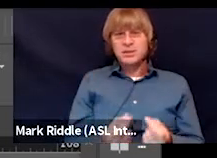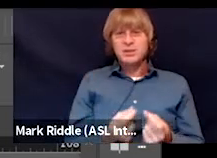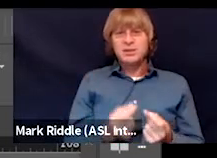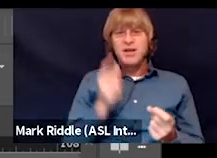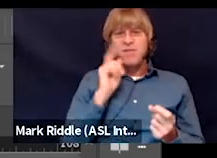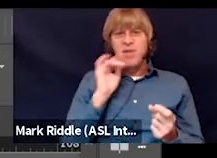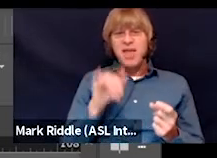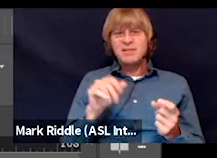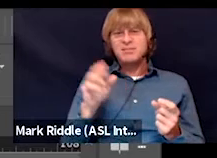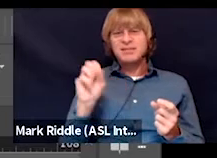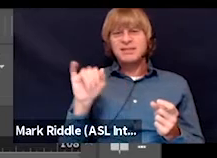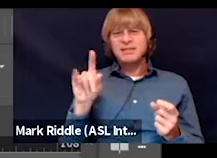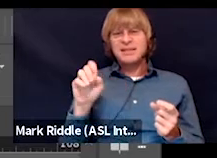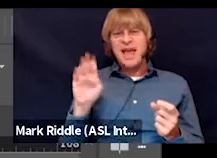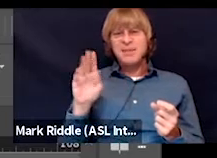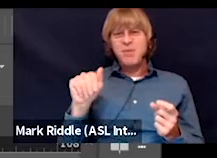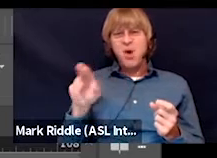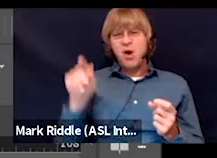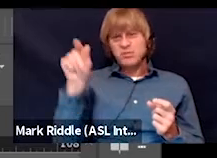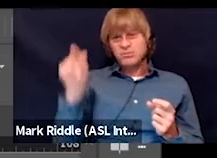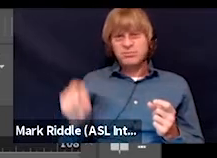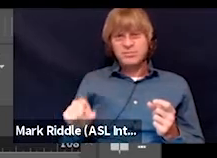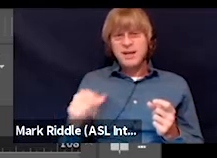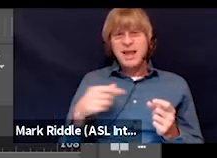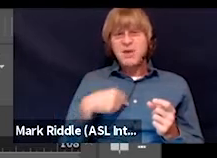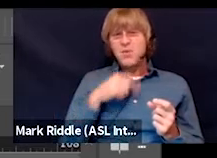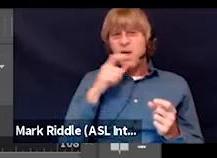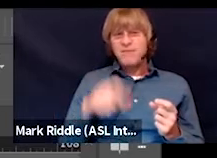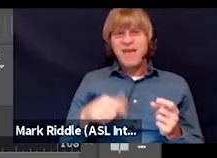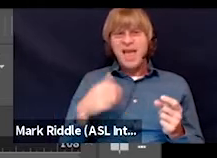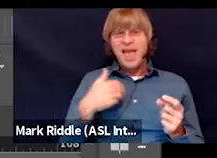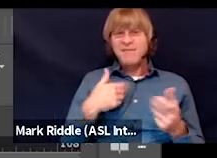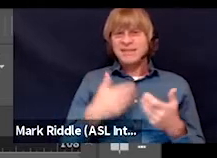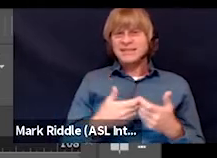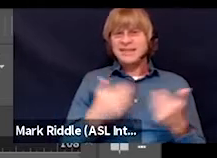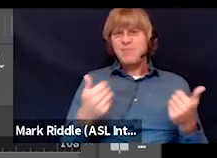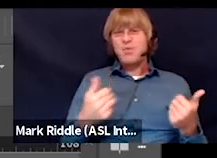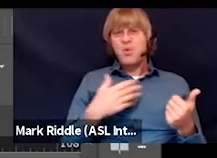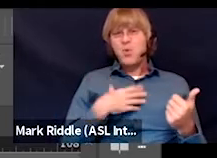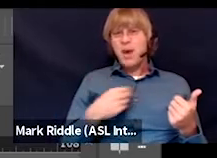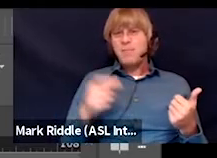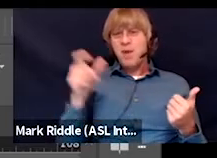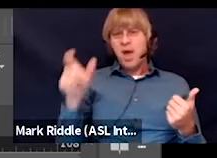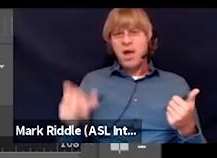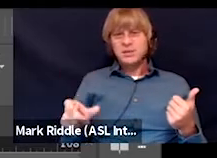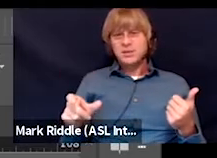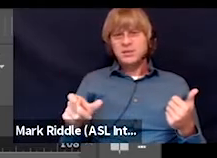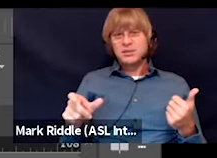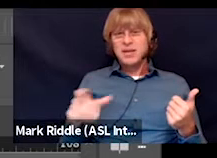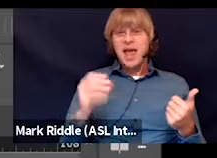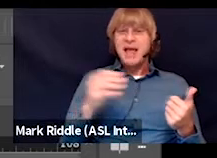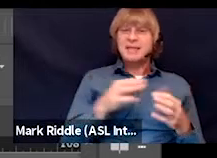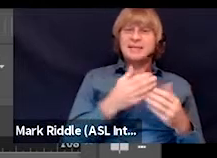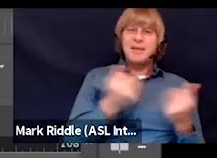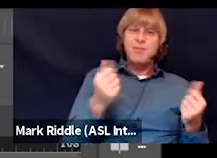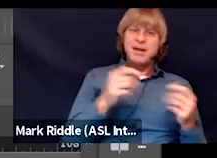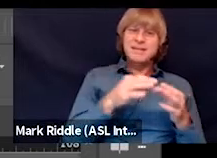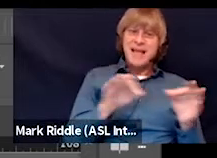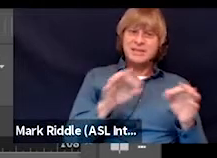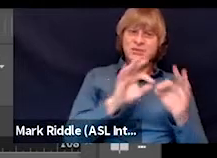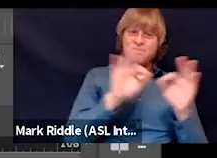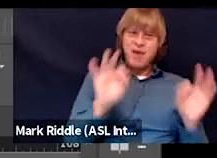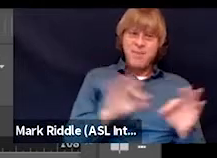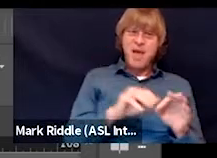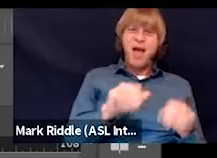for a sidebar. I don't have to have a separate white box and a separate text frame and